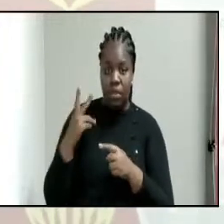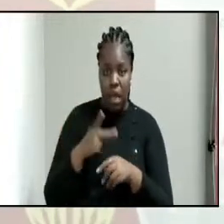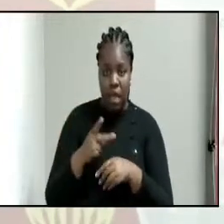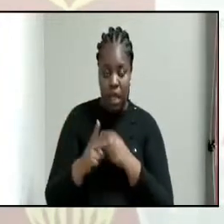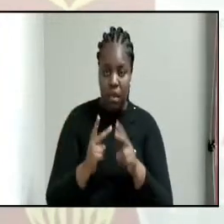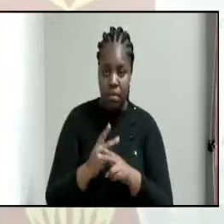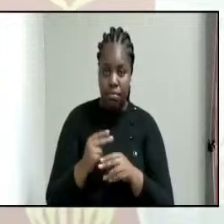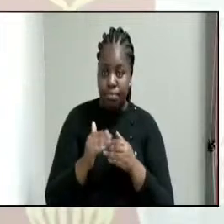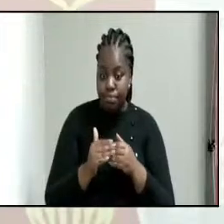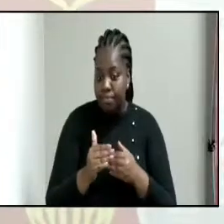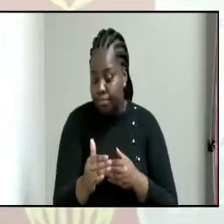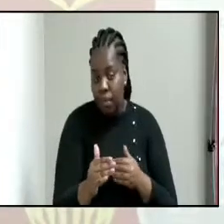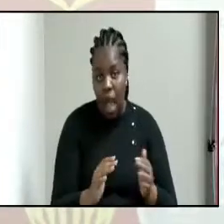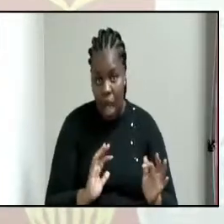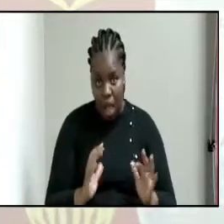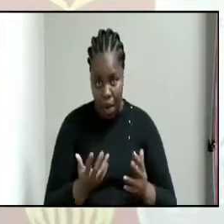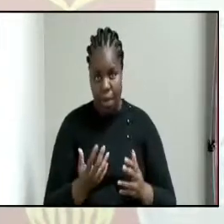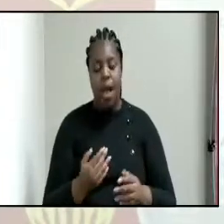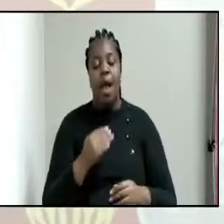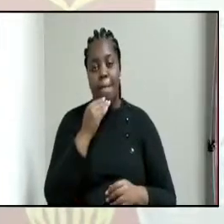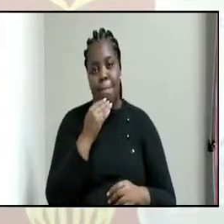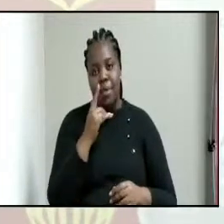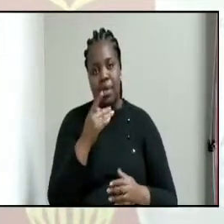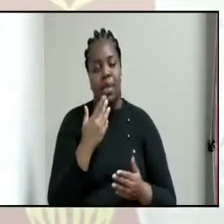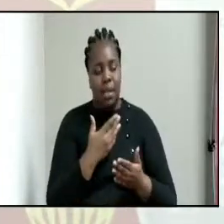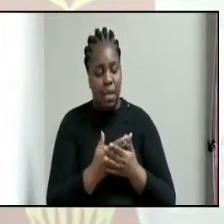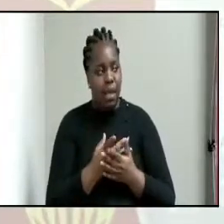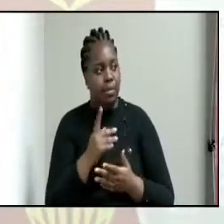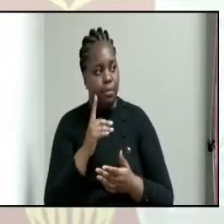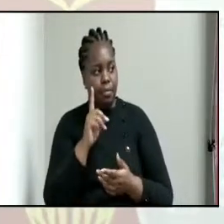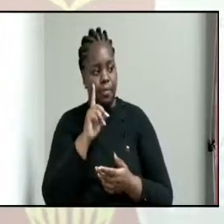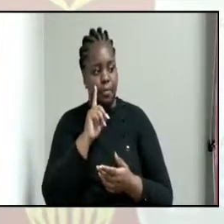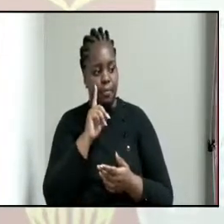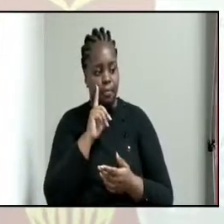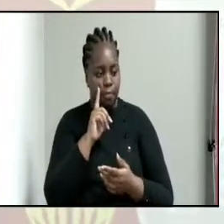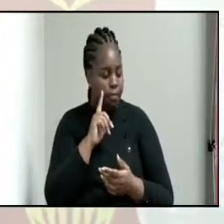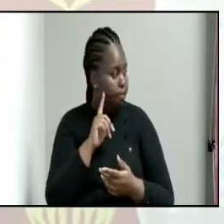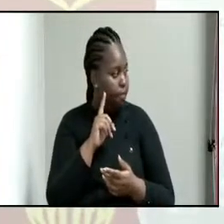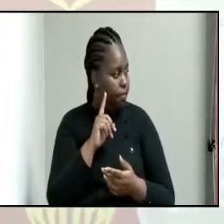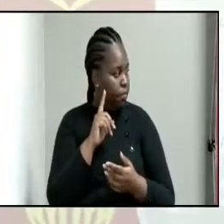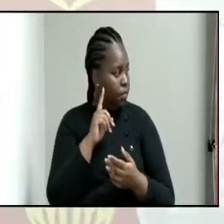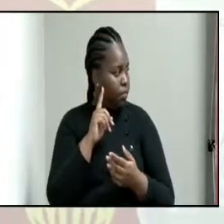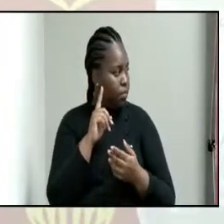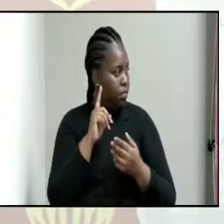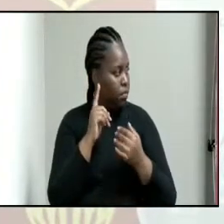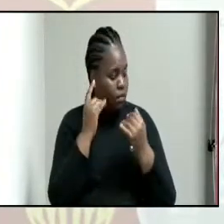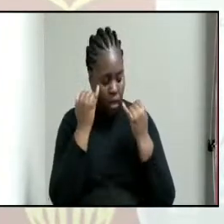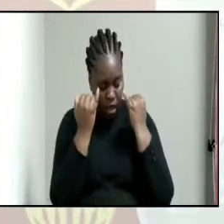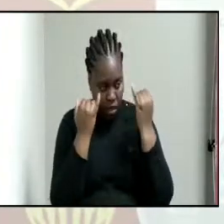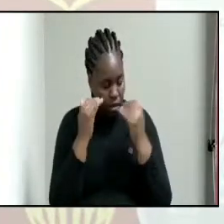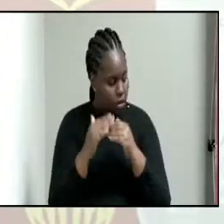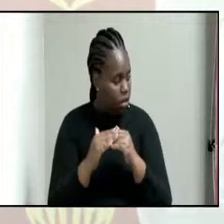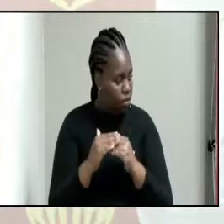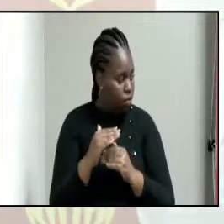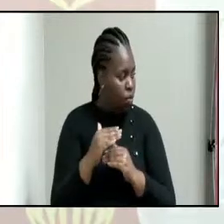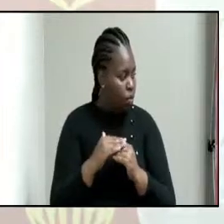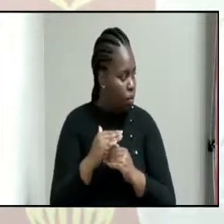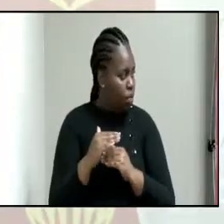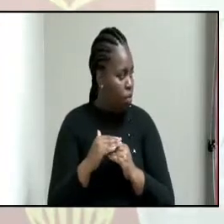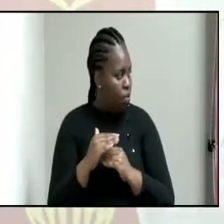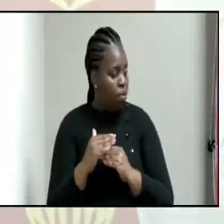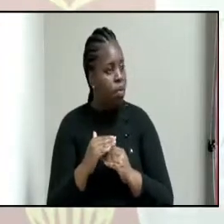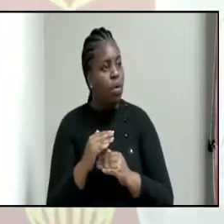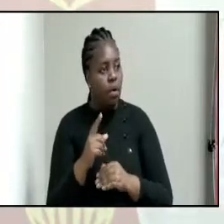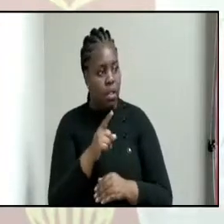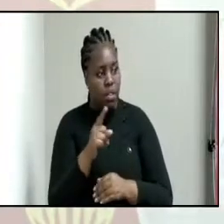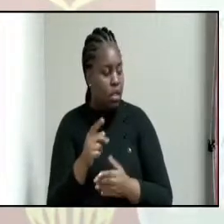going. That way, then we can try to come up with certain strategies to see what is working and what is not working in terms of realizing the